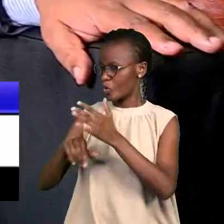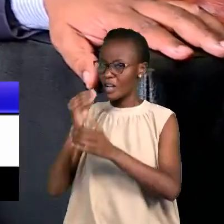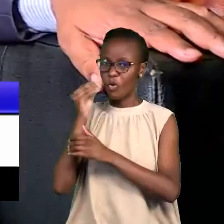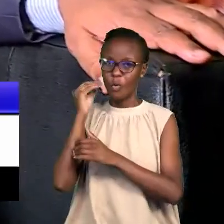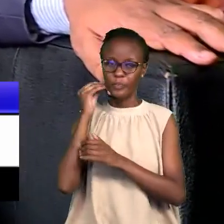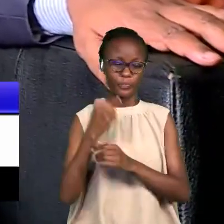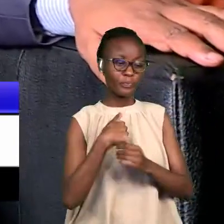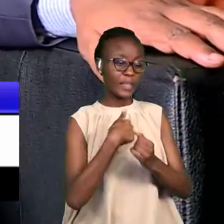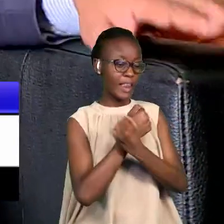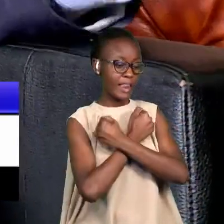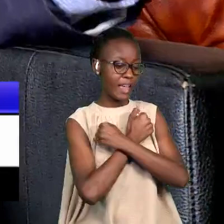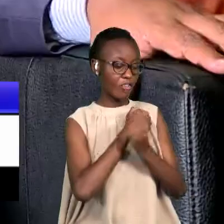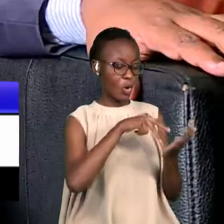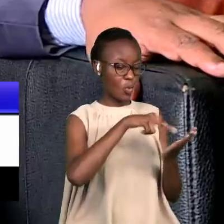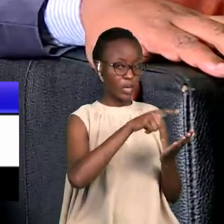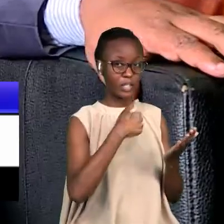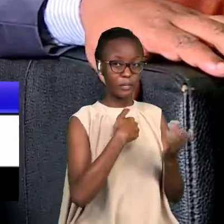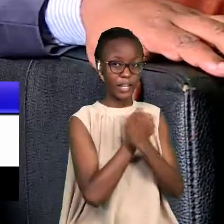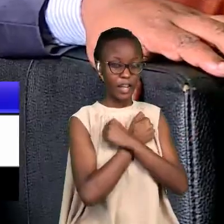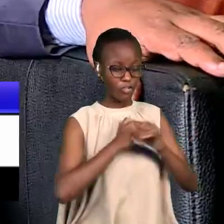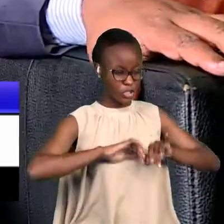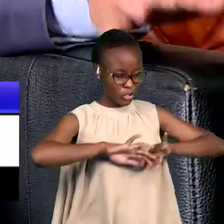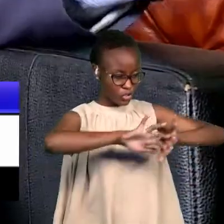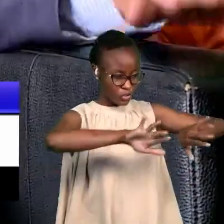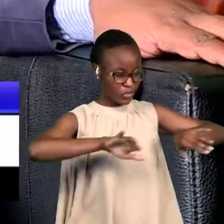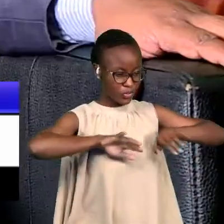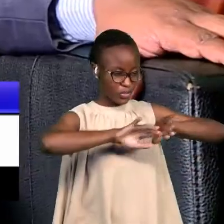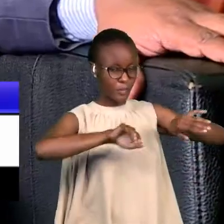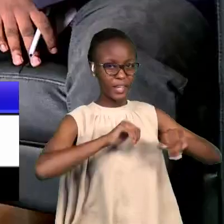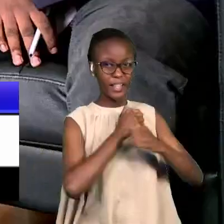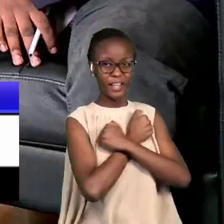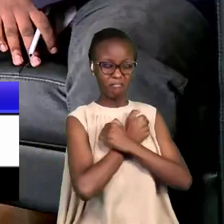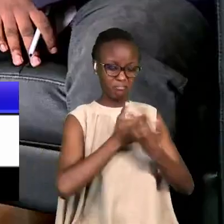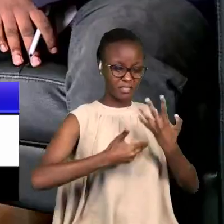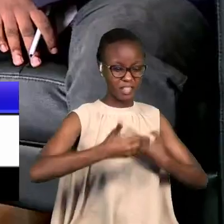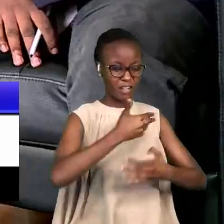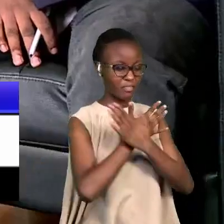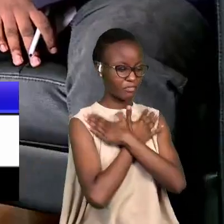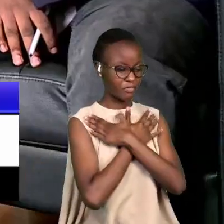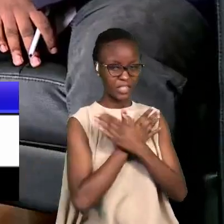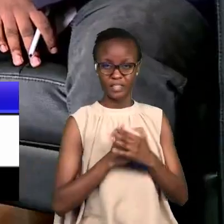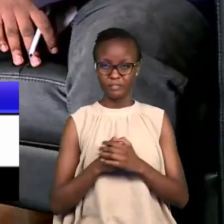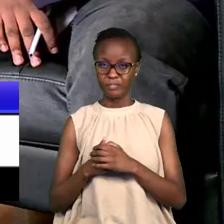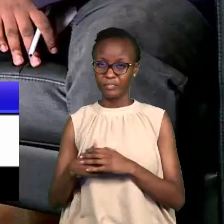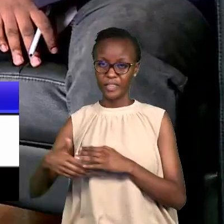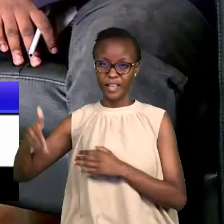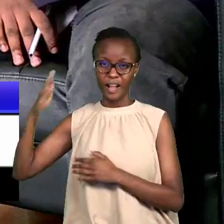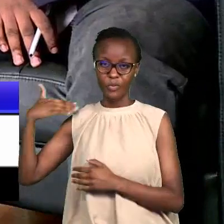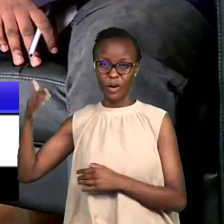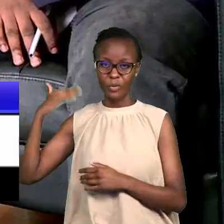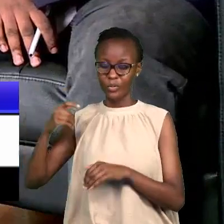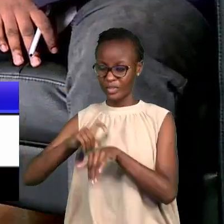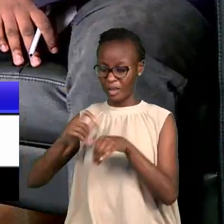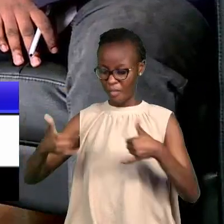I love walking. I love swimming. I love meeting with friends. Looking back to a younger